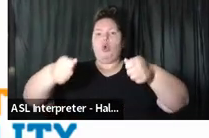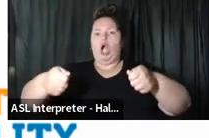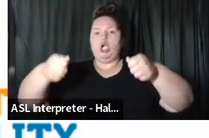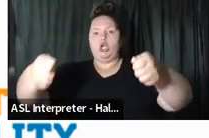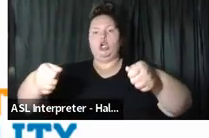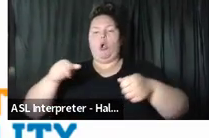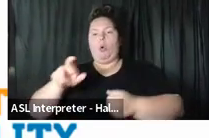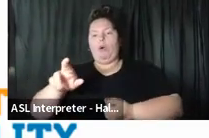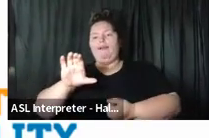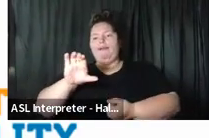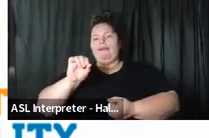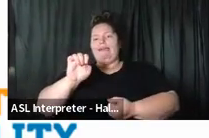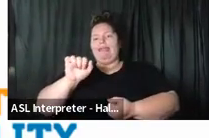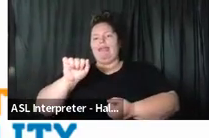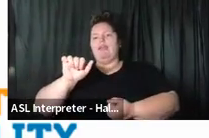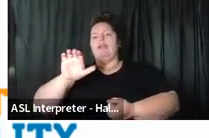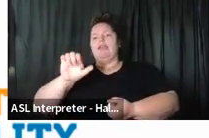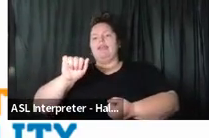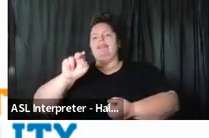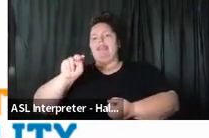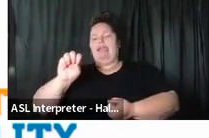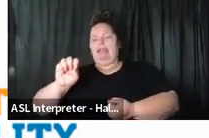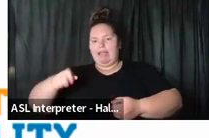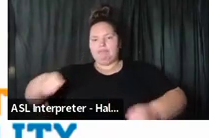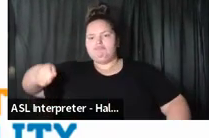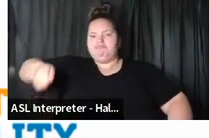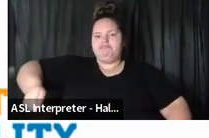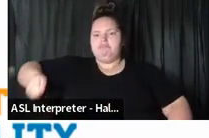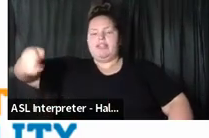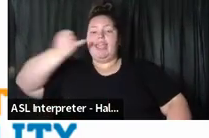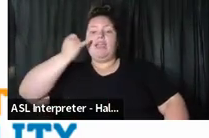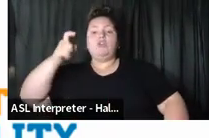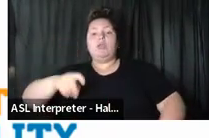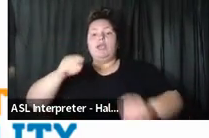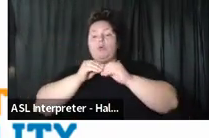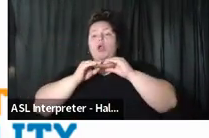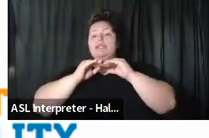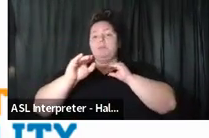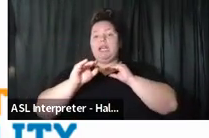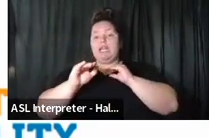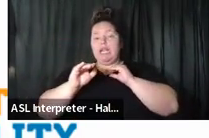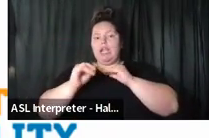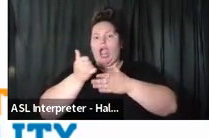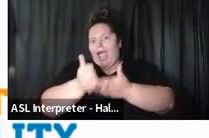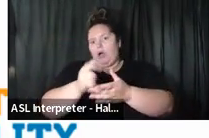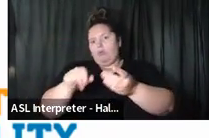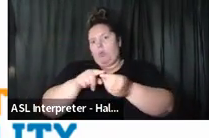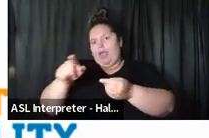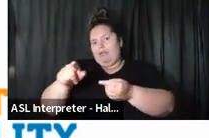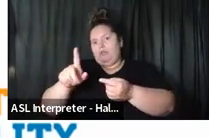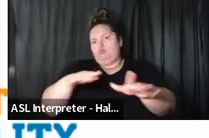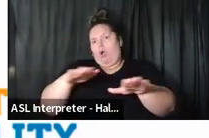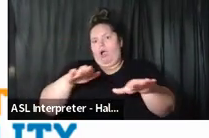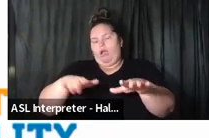to a little bit more like stability or assistance when walking or to move around. There's a lot of different